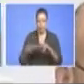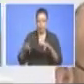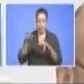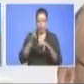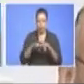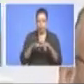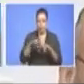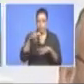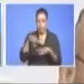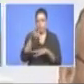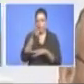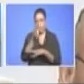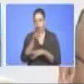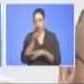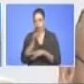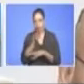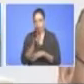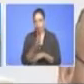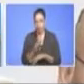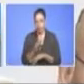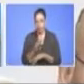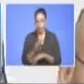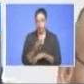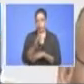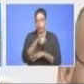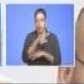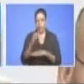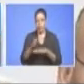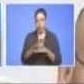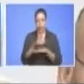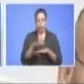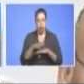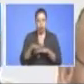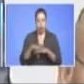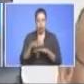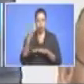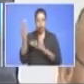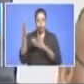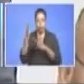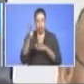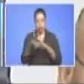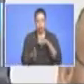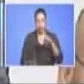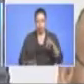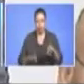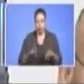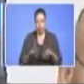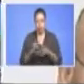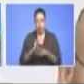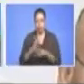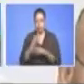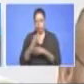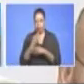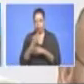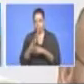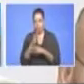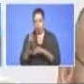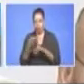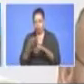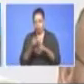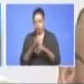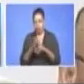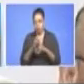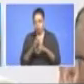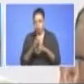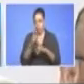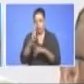in value-added tax and the effects on the Bahamian people, I am directed by the people of Bain and